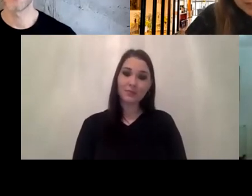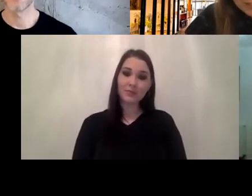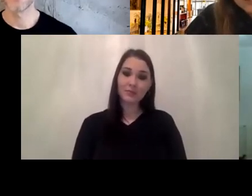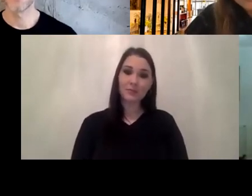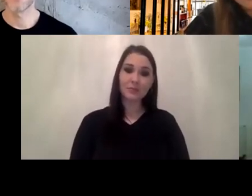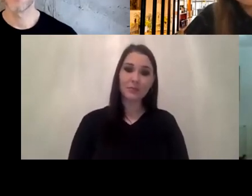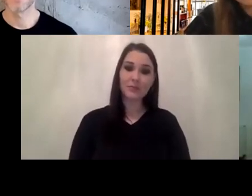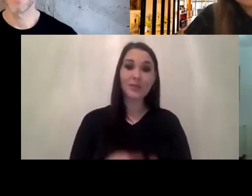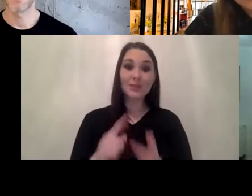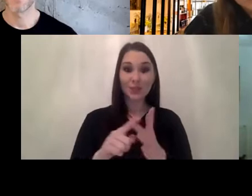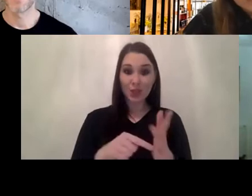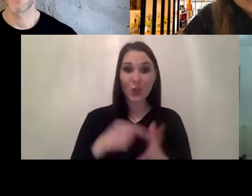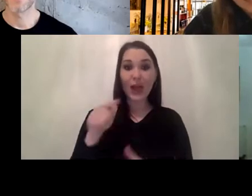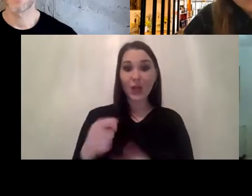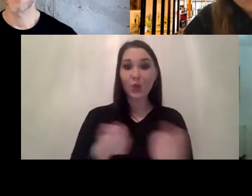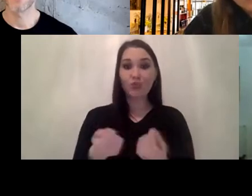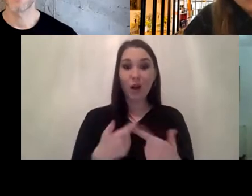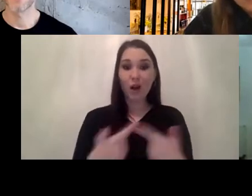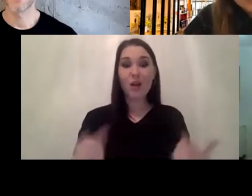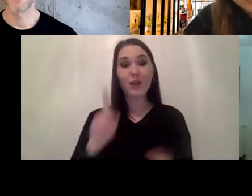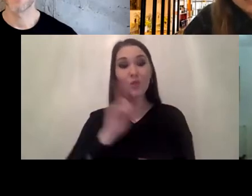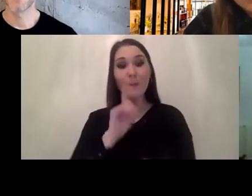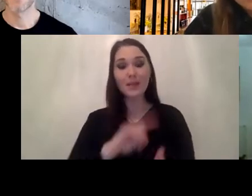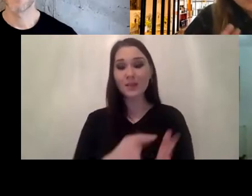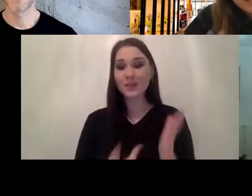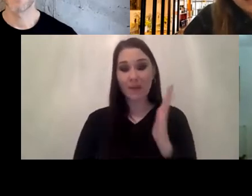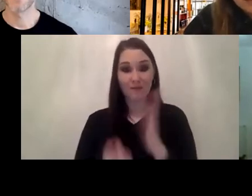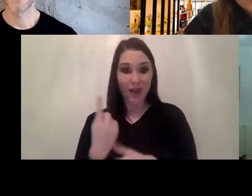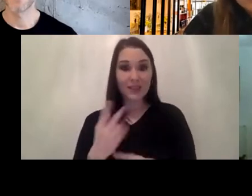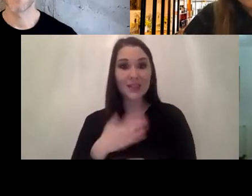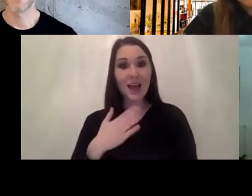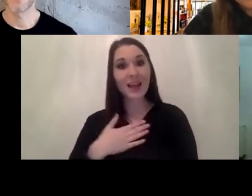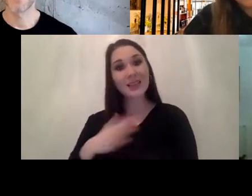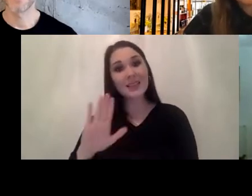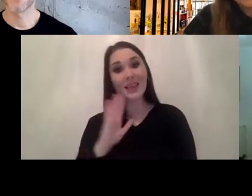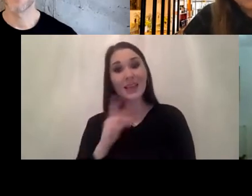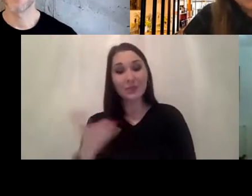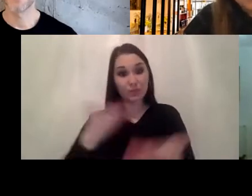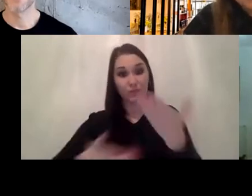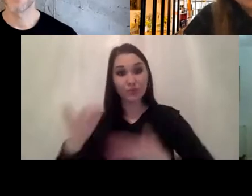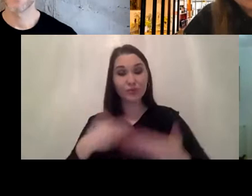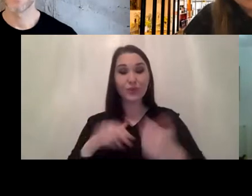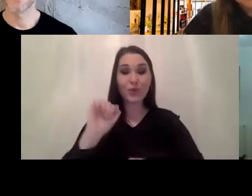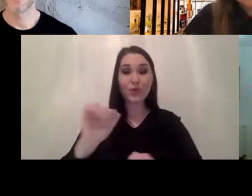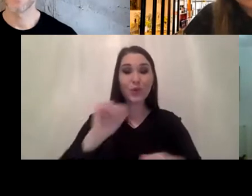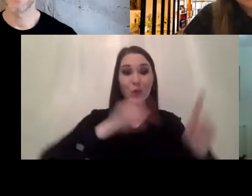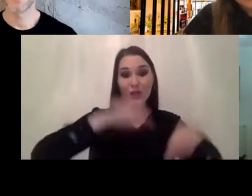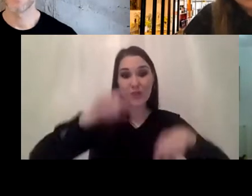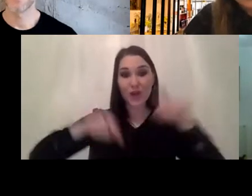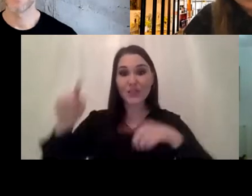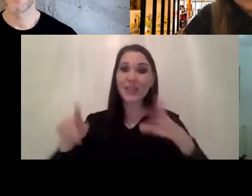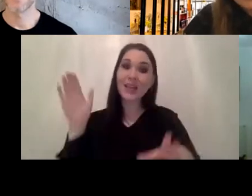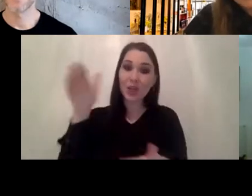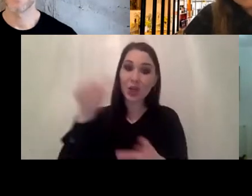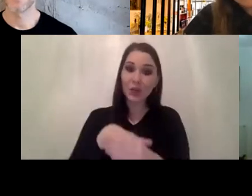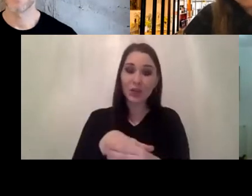women in tech and ladies events. I also would like to hear from you, especially on diversity and inclusion. One